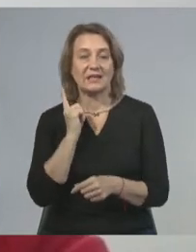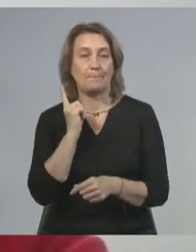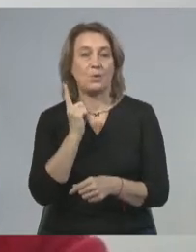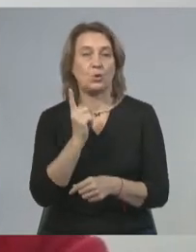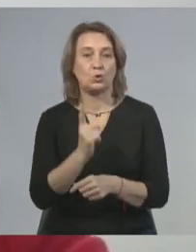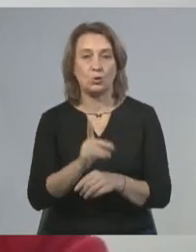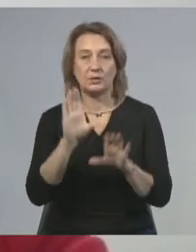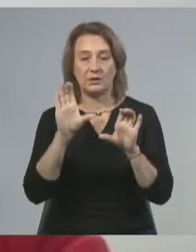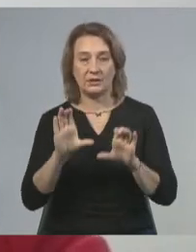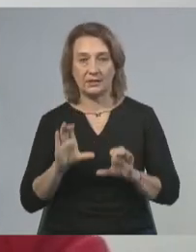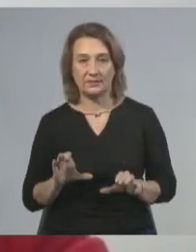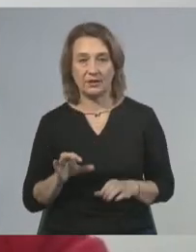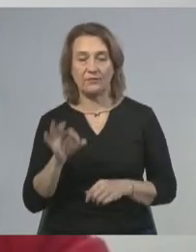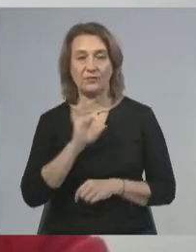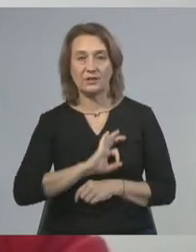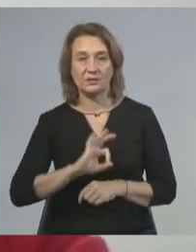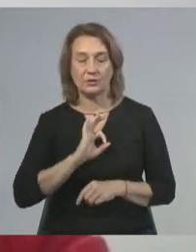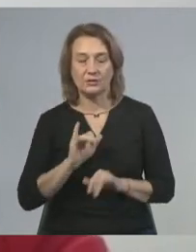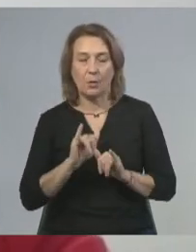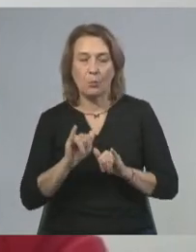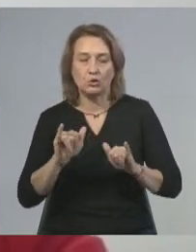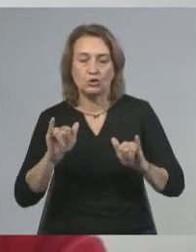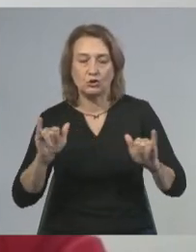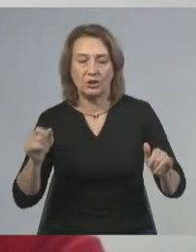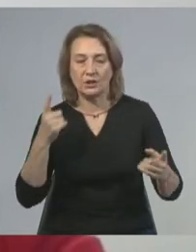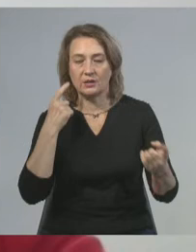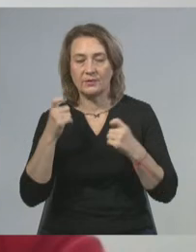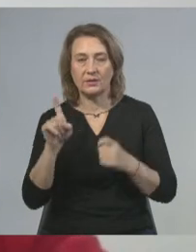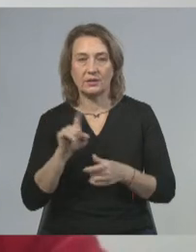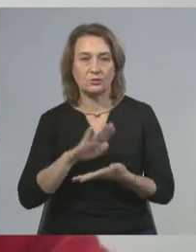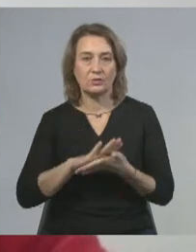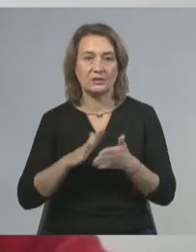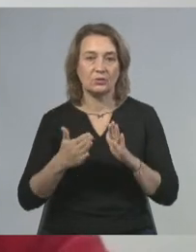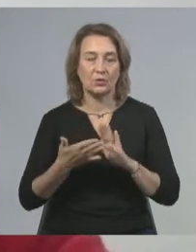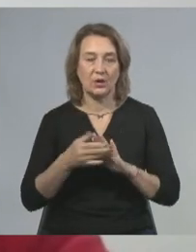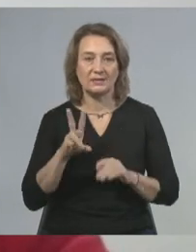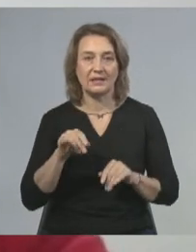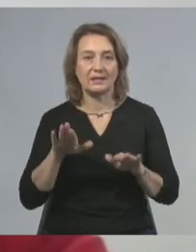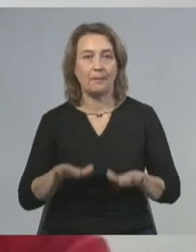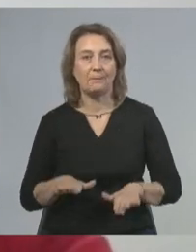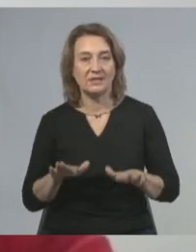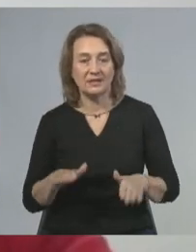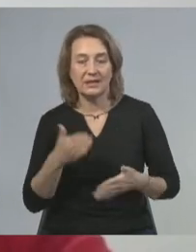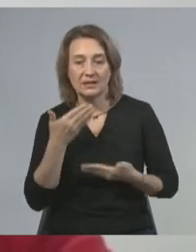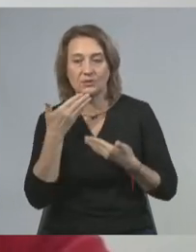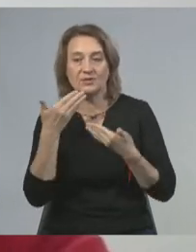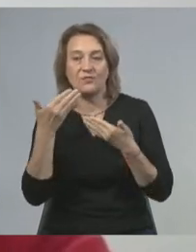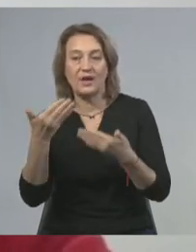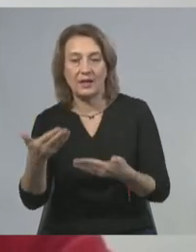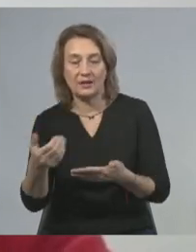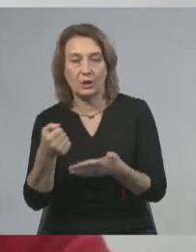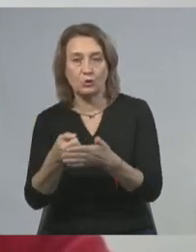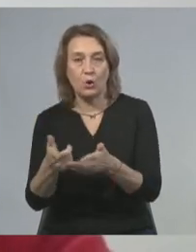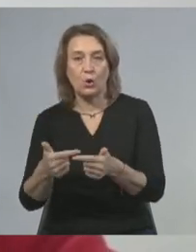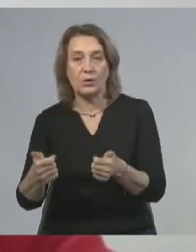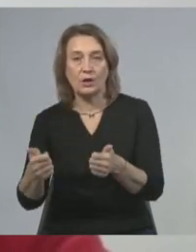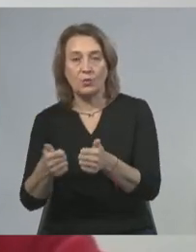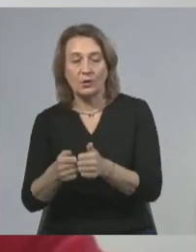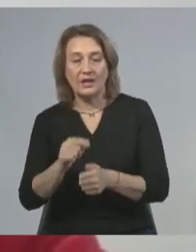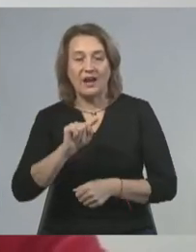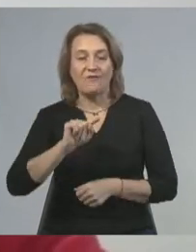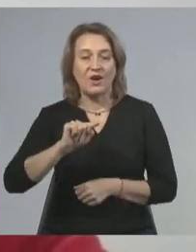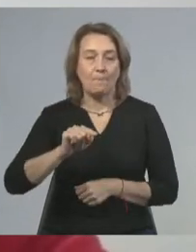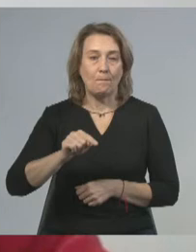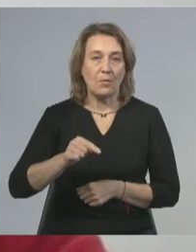but people might use other ways of gathering information about the